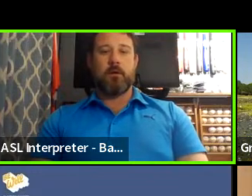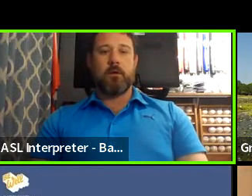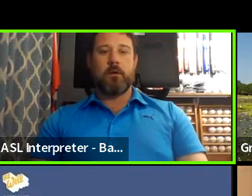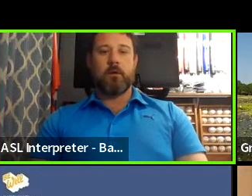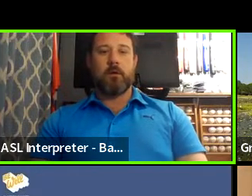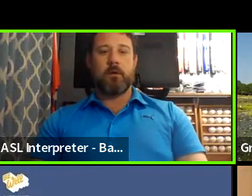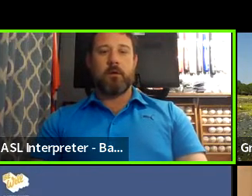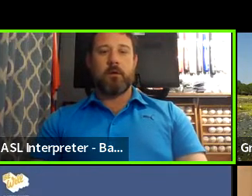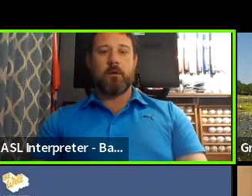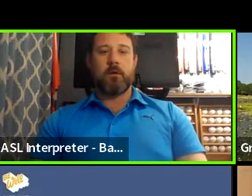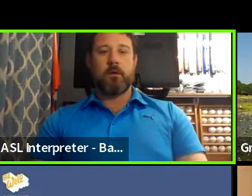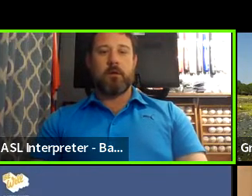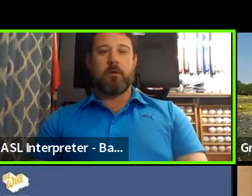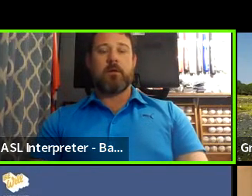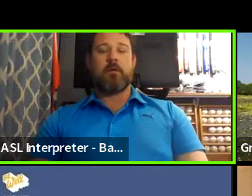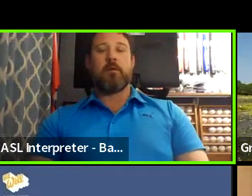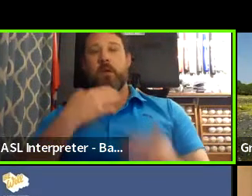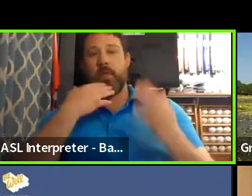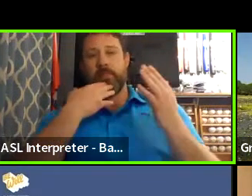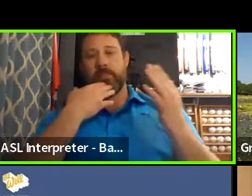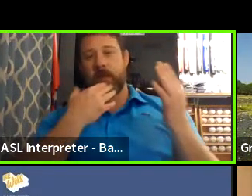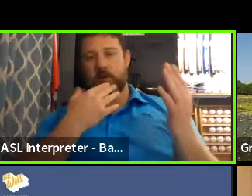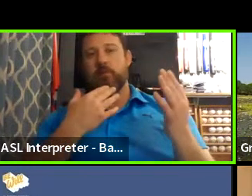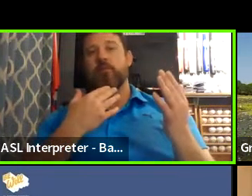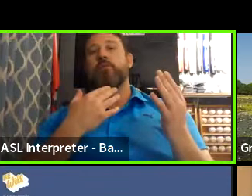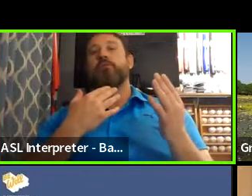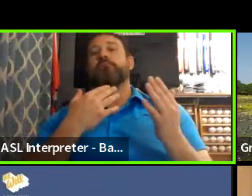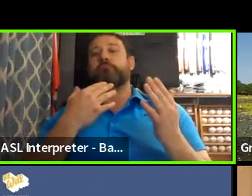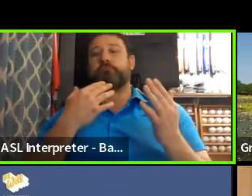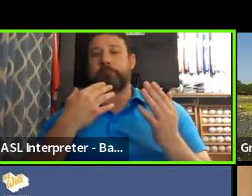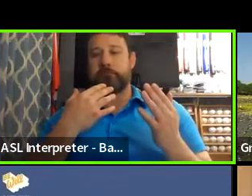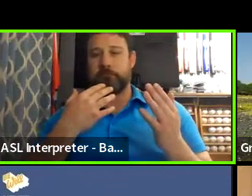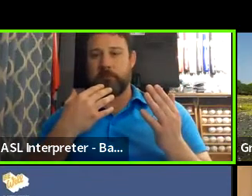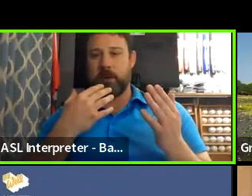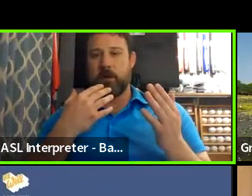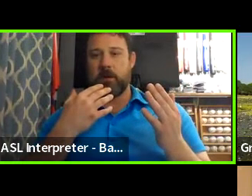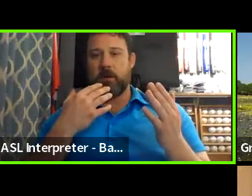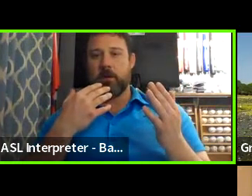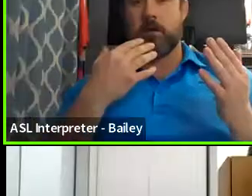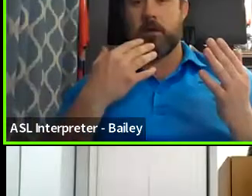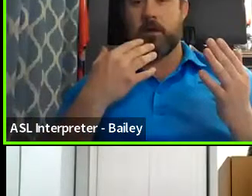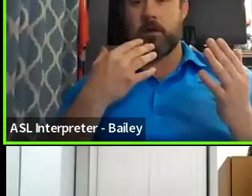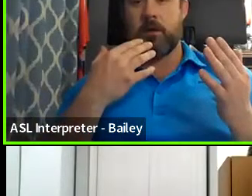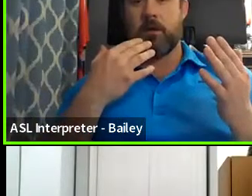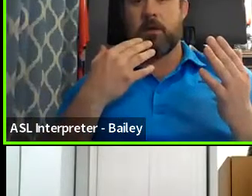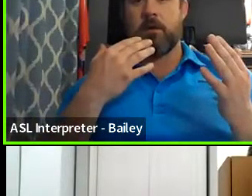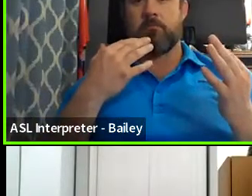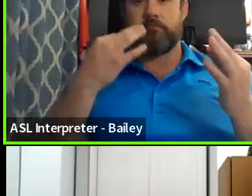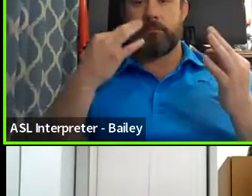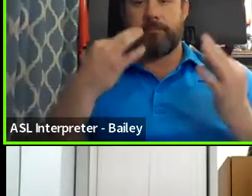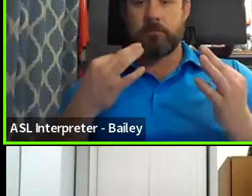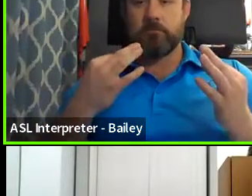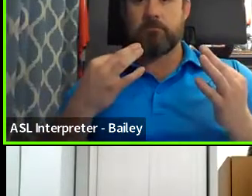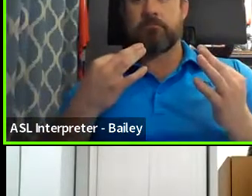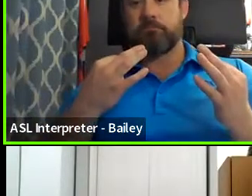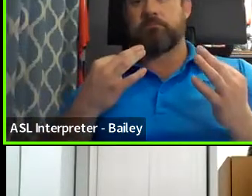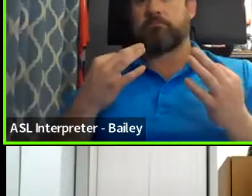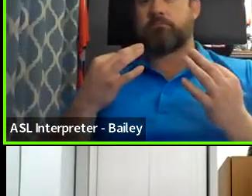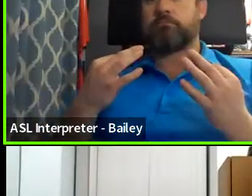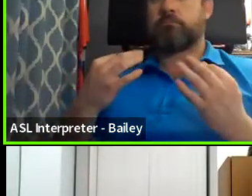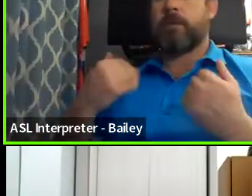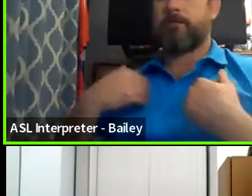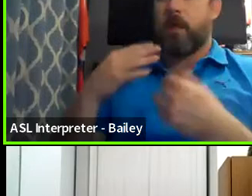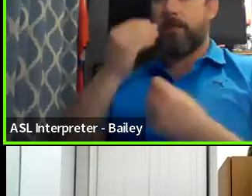All right, hearing none, thank you, John, so much, and definitely share your deck with everybody, so we make sure we have that